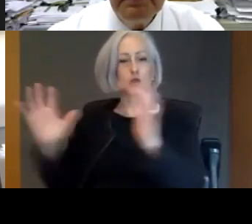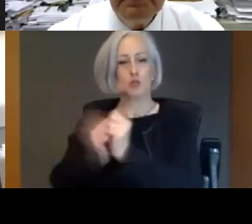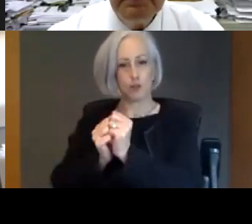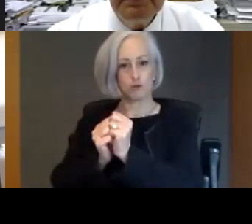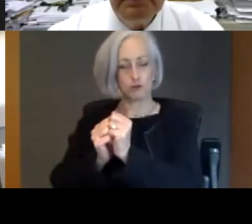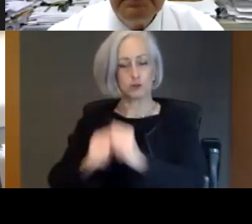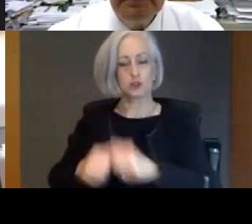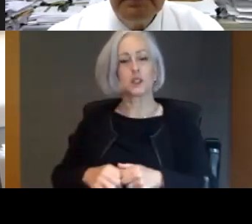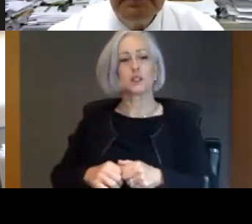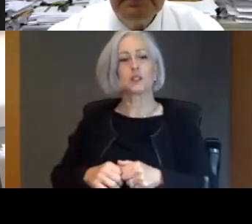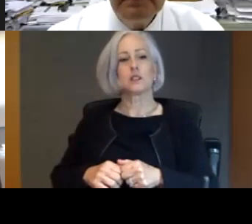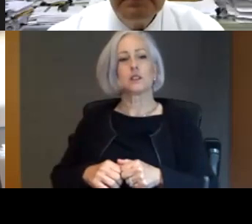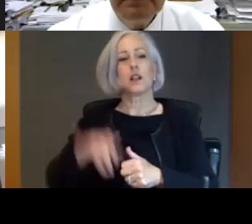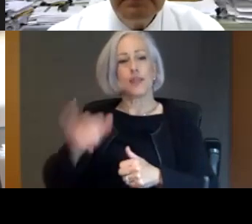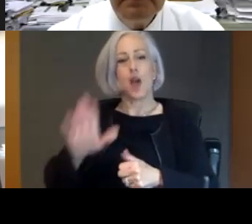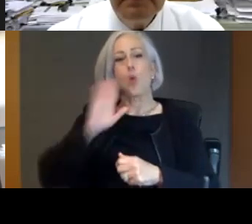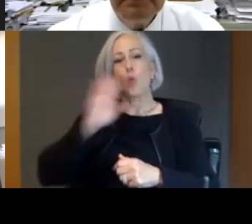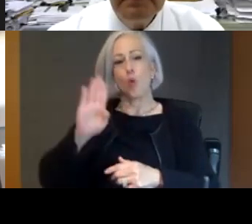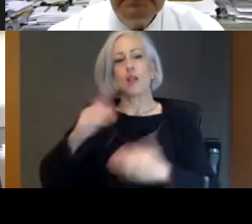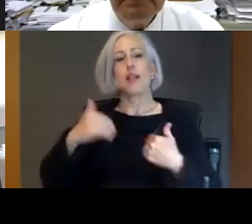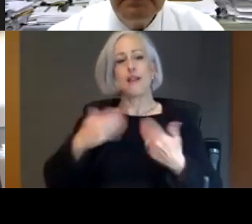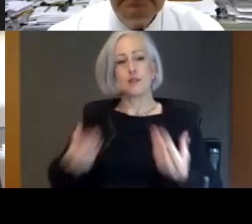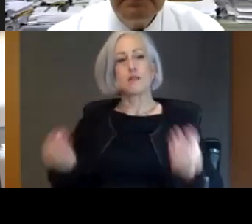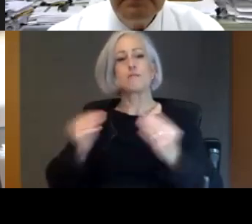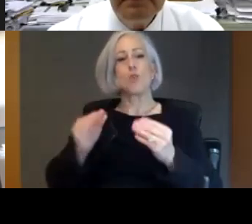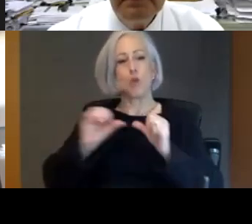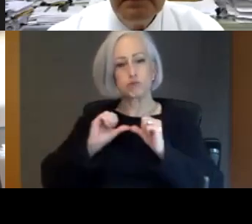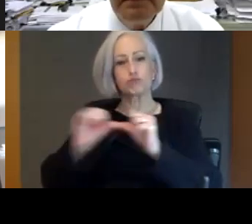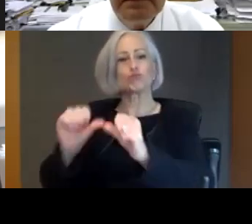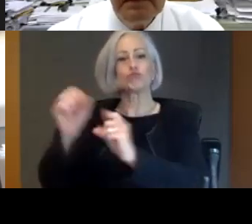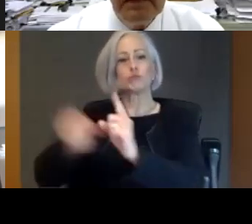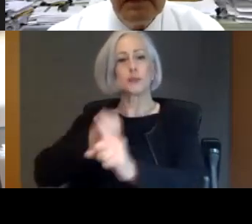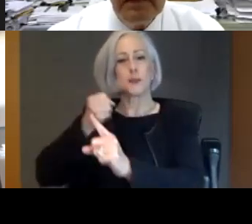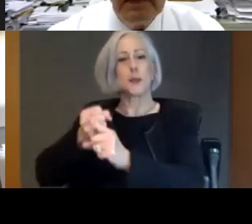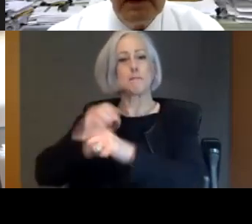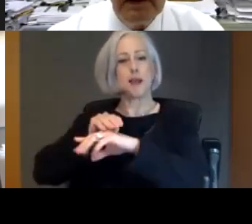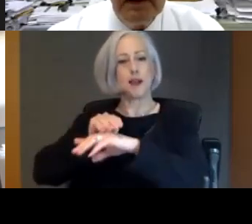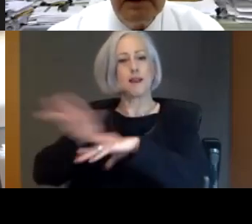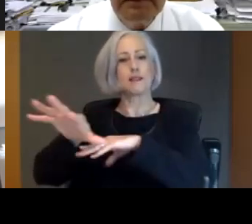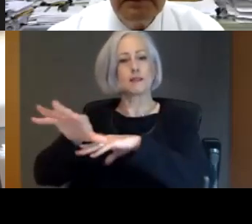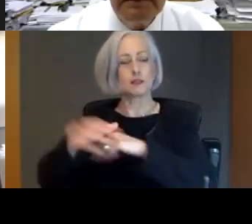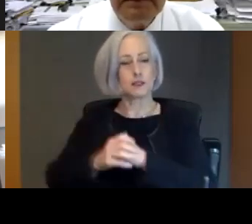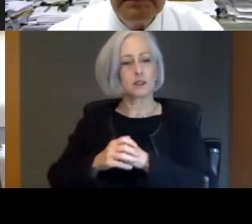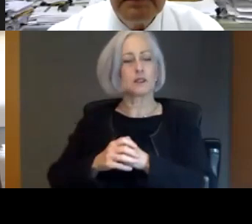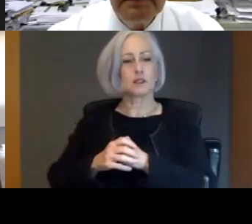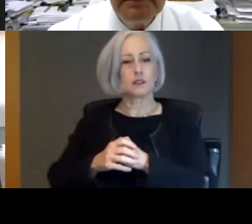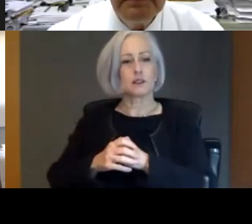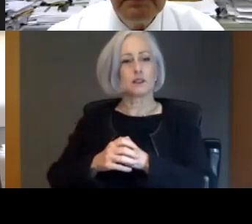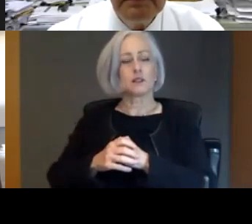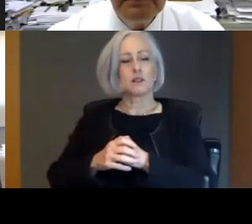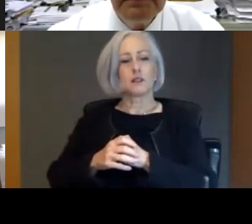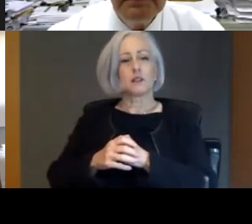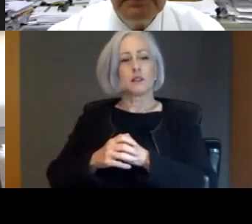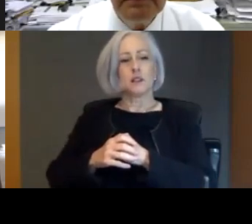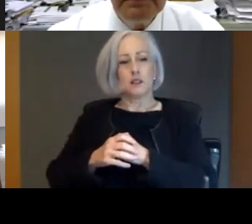very lasting impact, and that also helps in empowering and also building capacity at